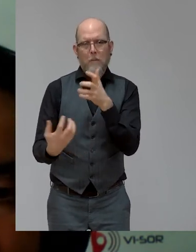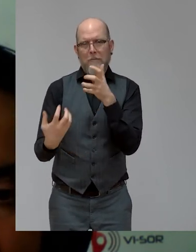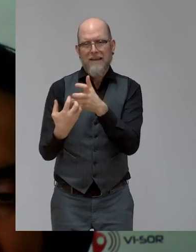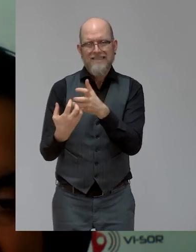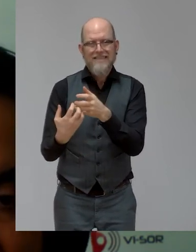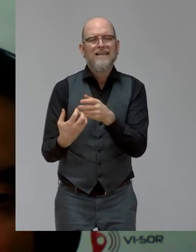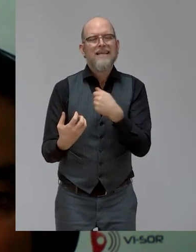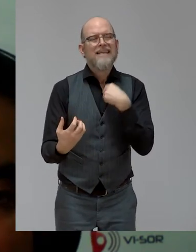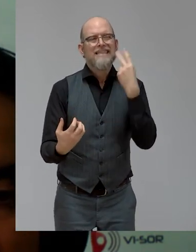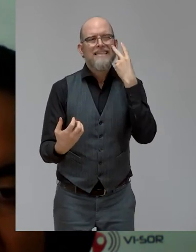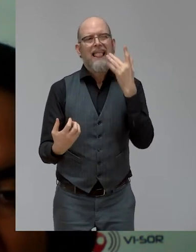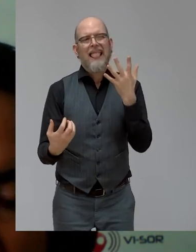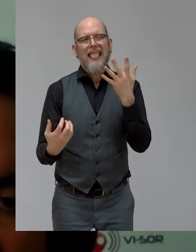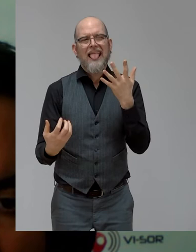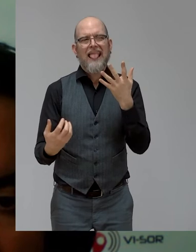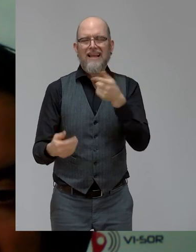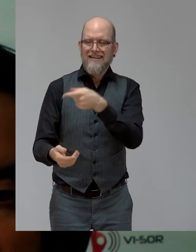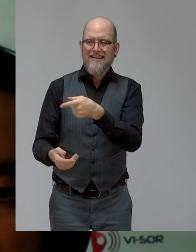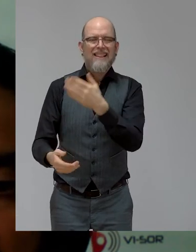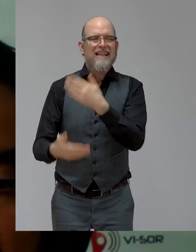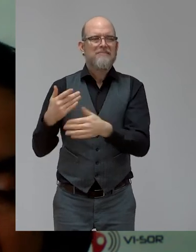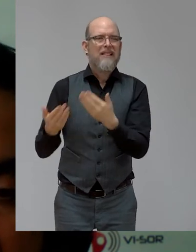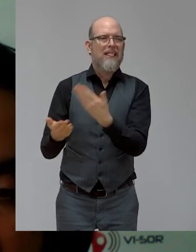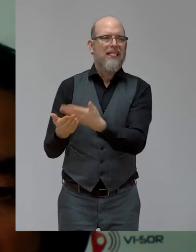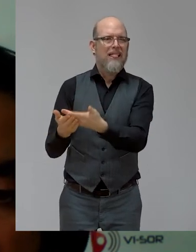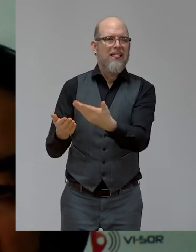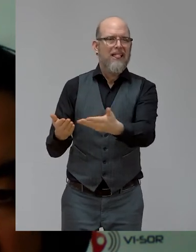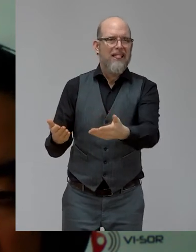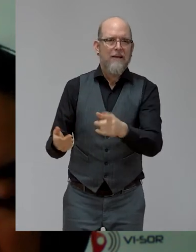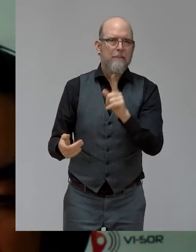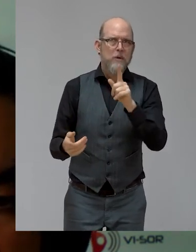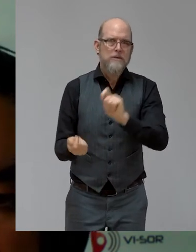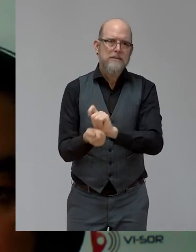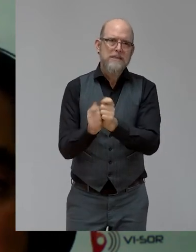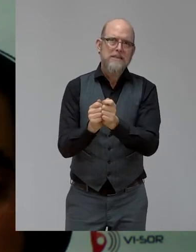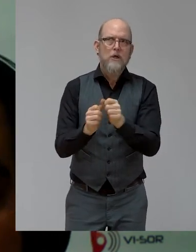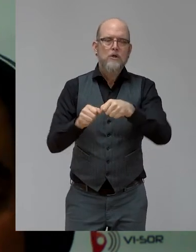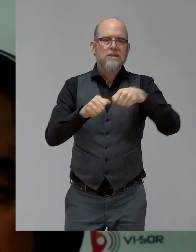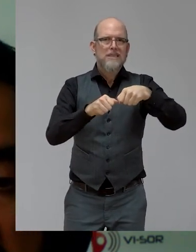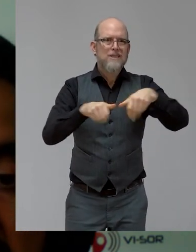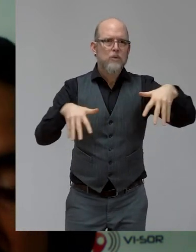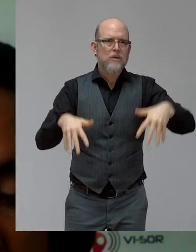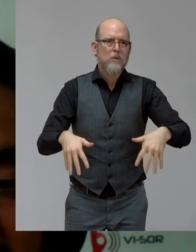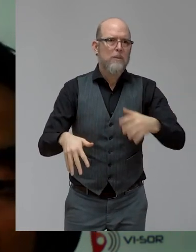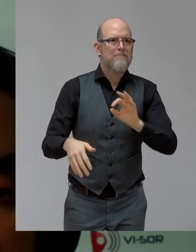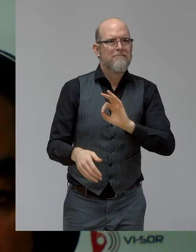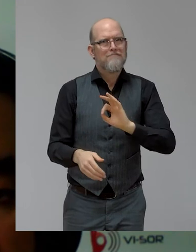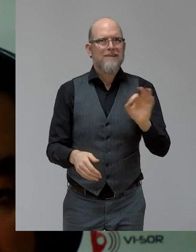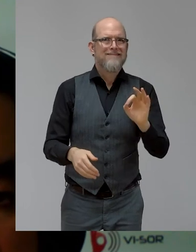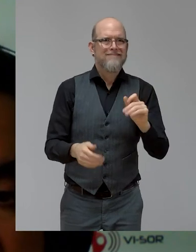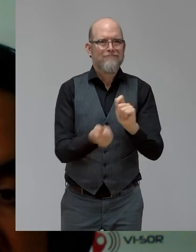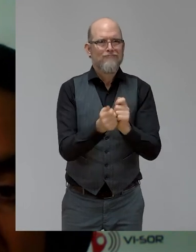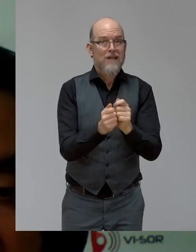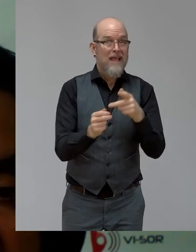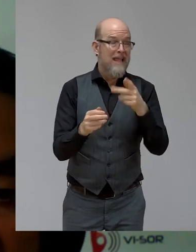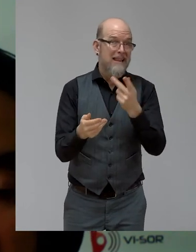necessary, and it must be prepared in order to have the use of digital tools be enabled not only